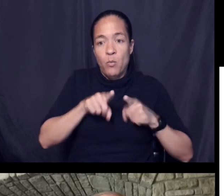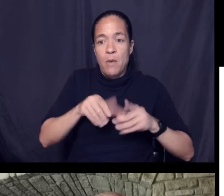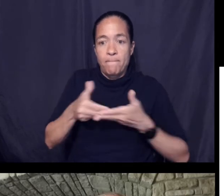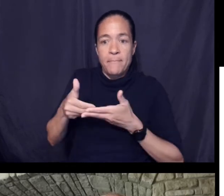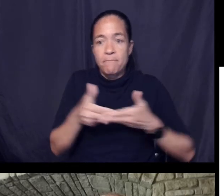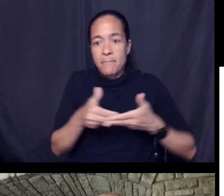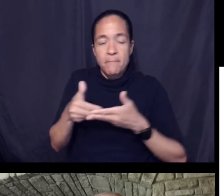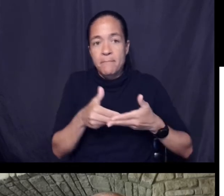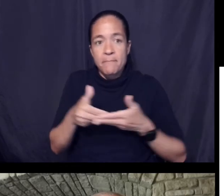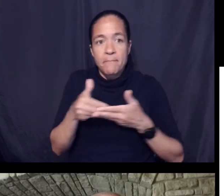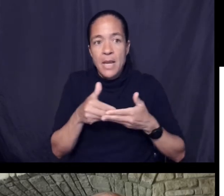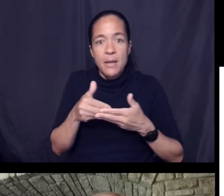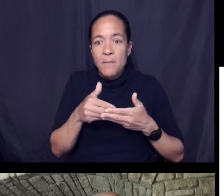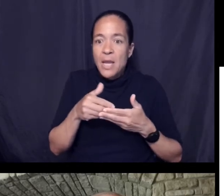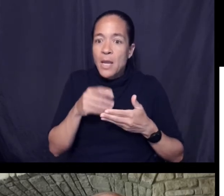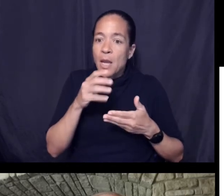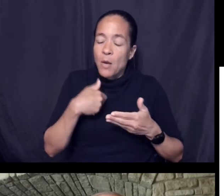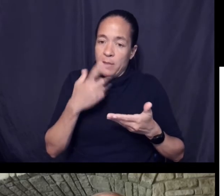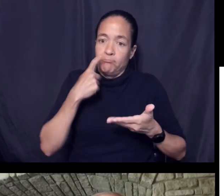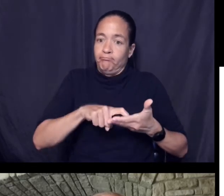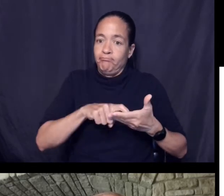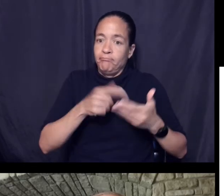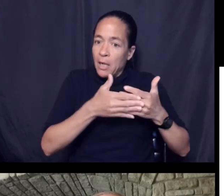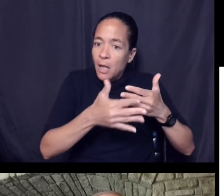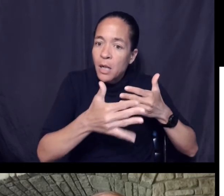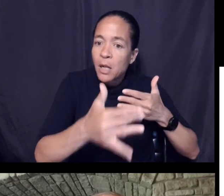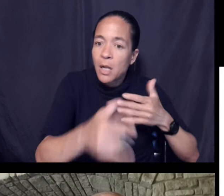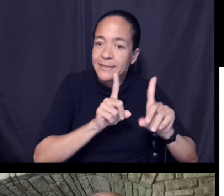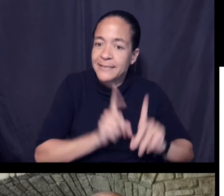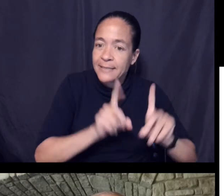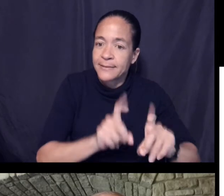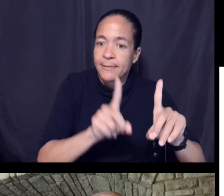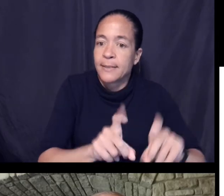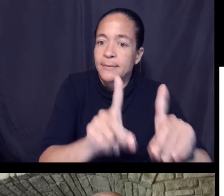be certainly earmarked for additional testing.